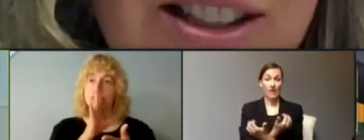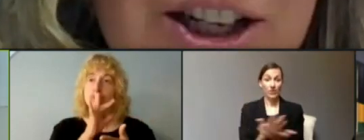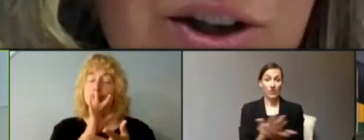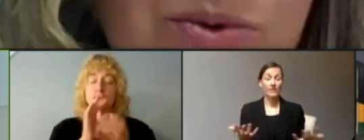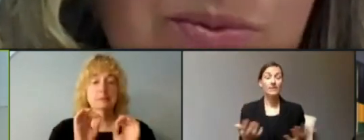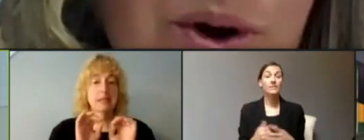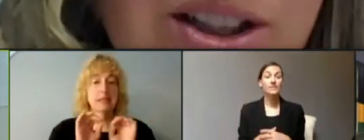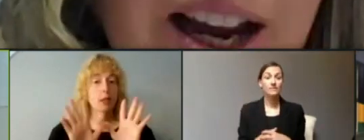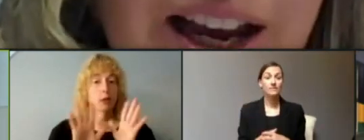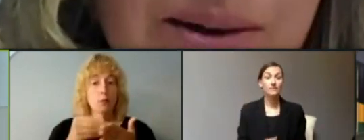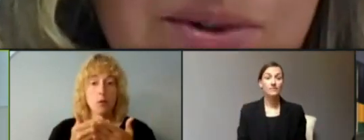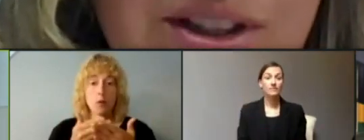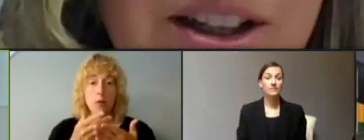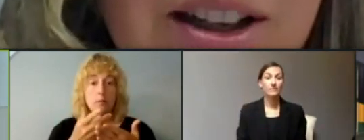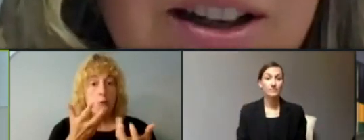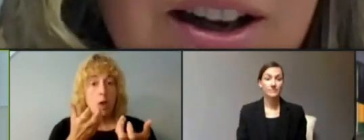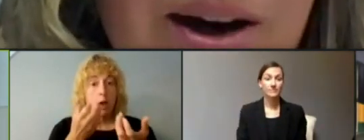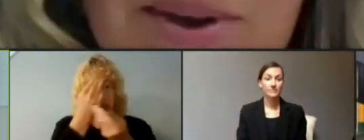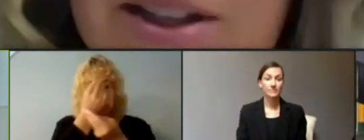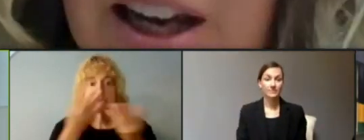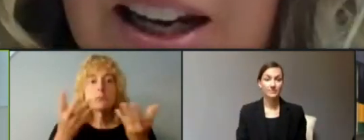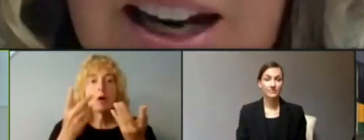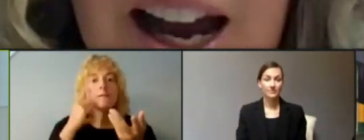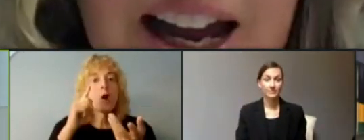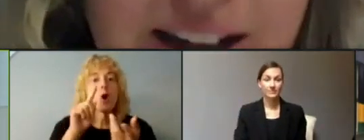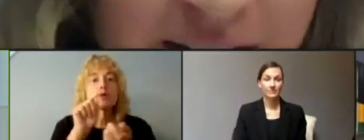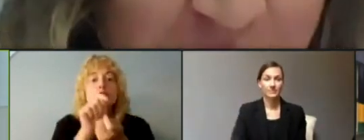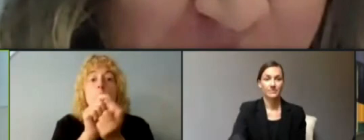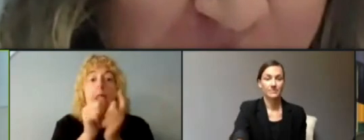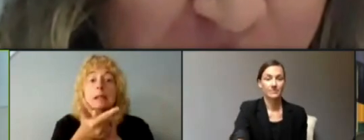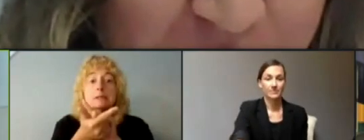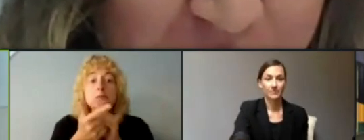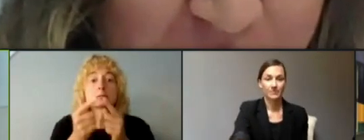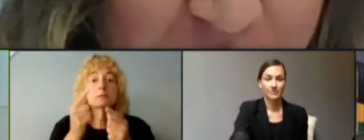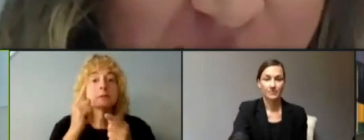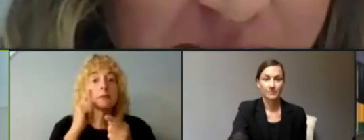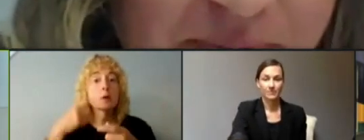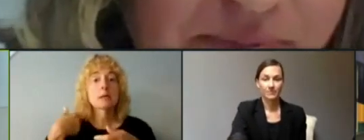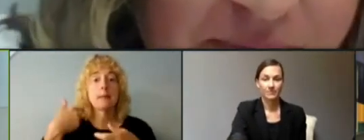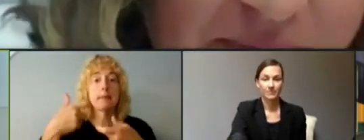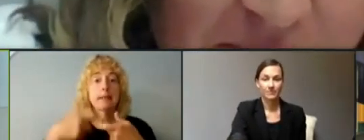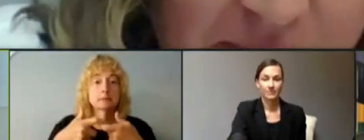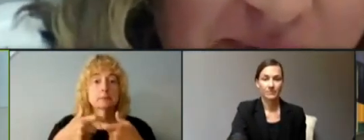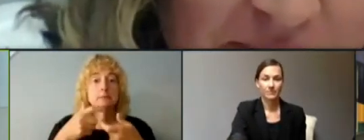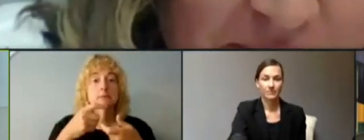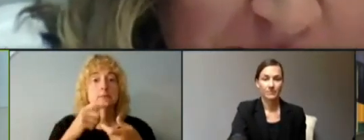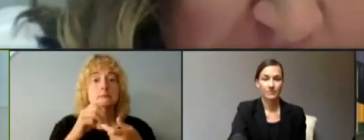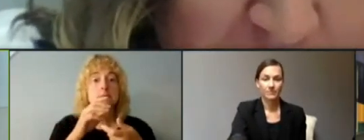the translation one more time. Is Saeed on?